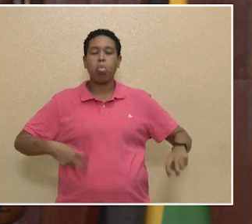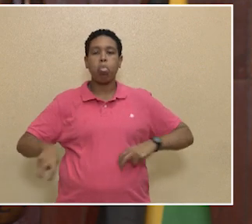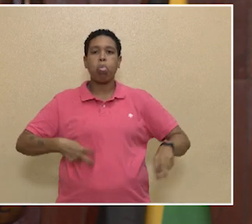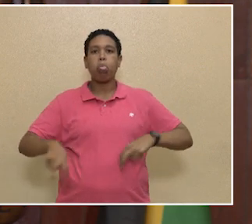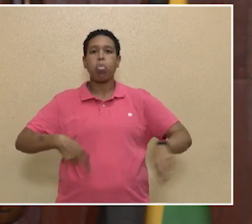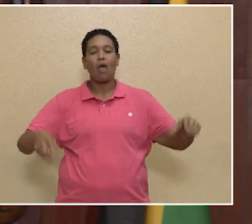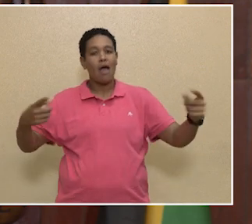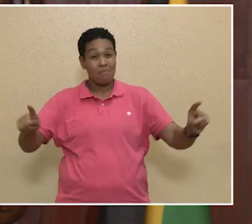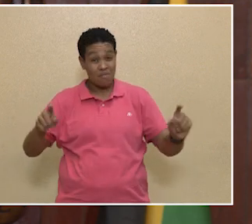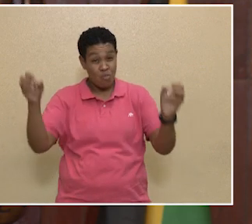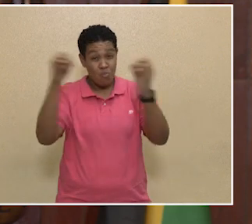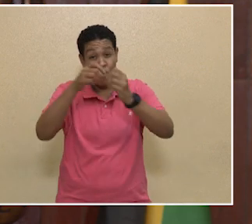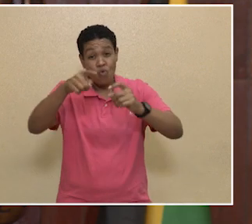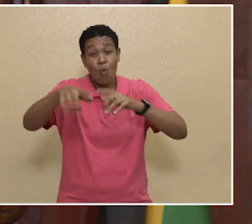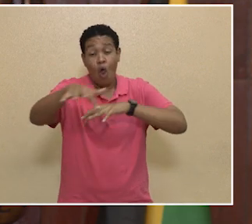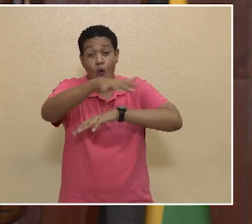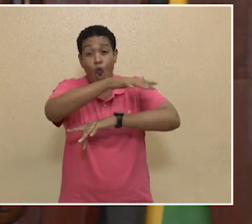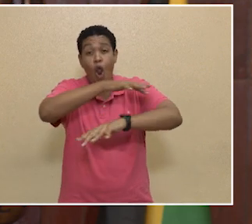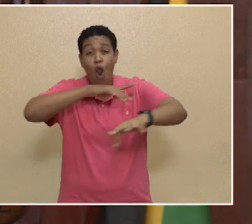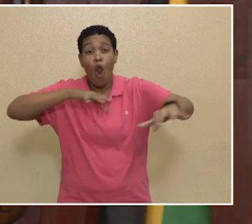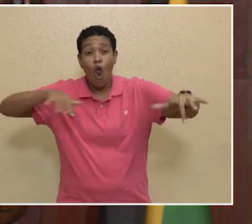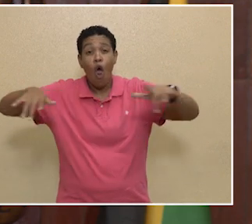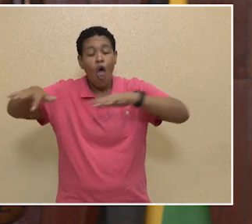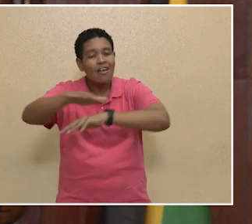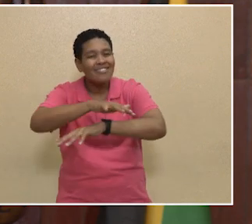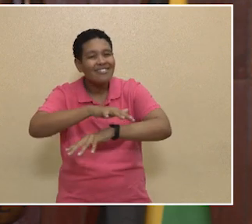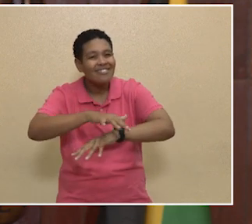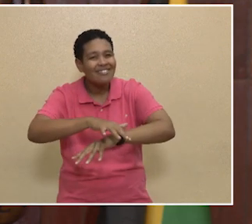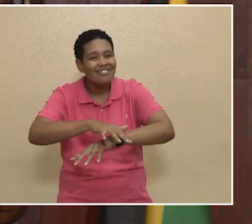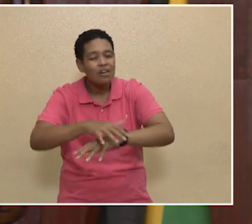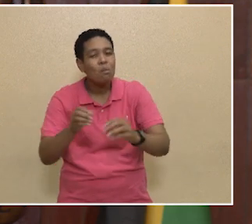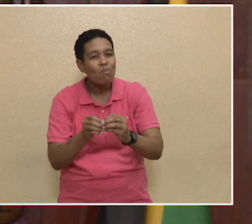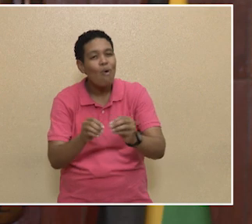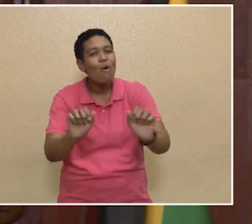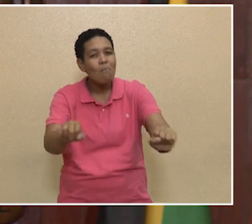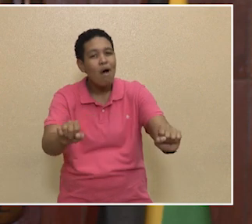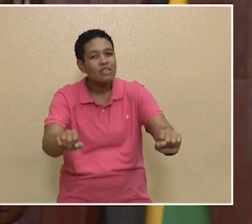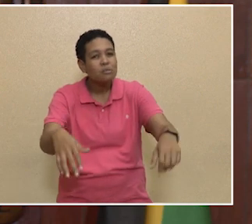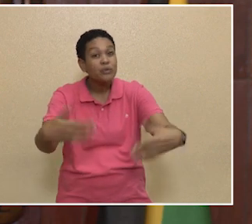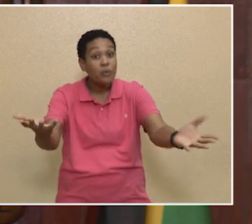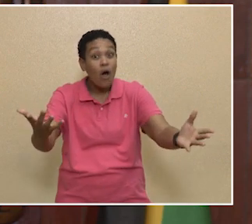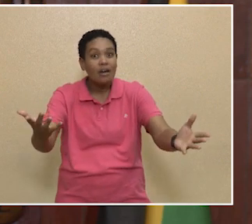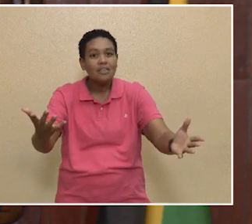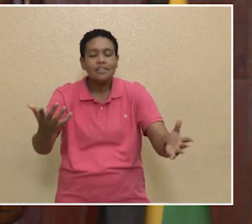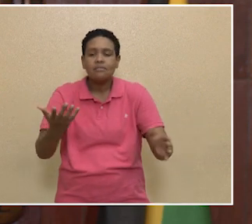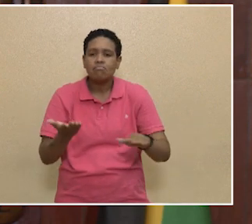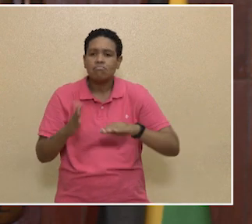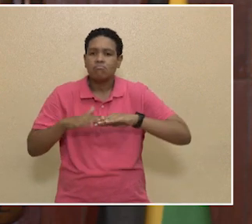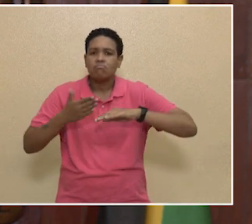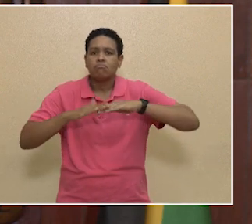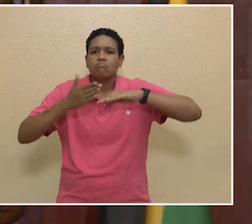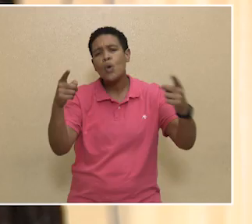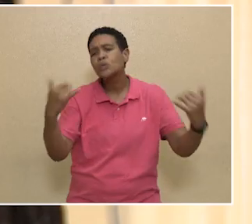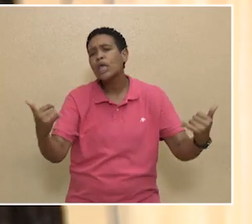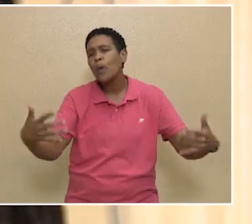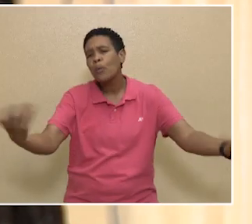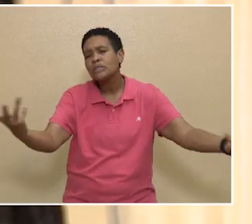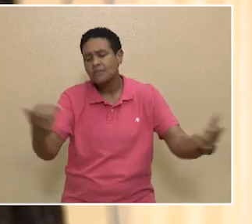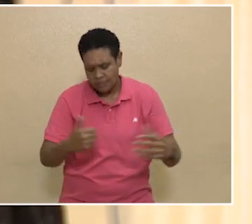you are moving around, the more likely it is that we could have an increase in the